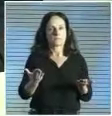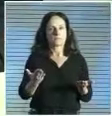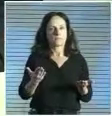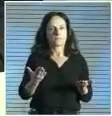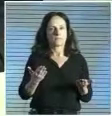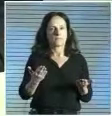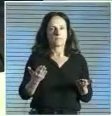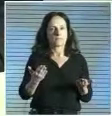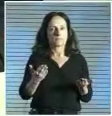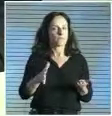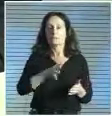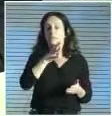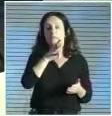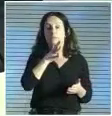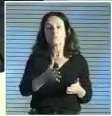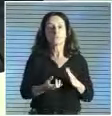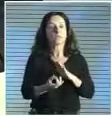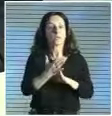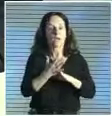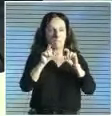and the big organization.